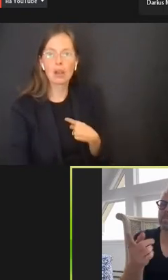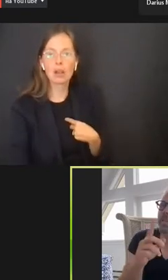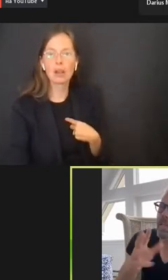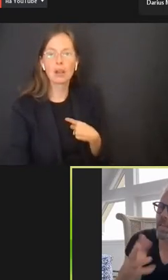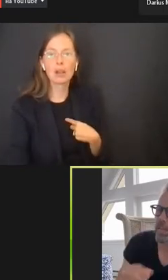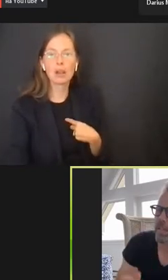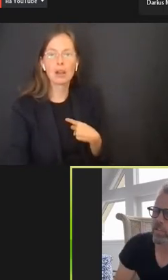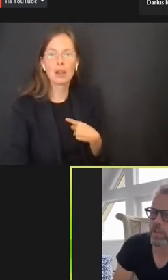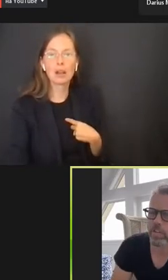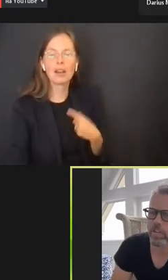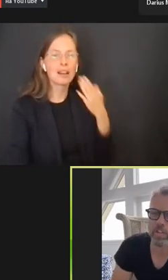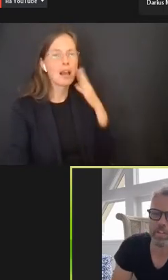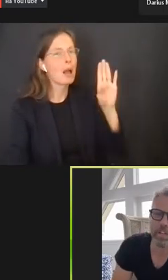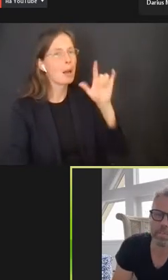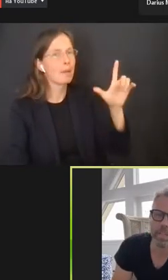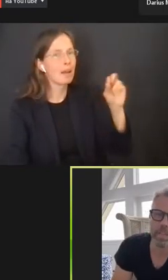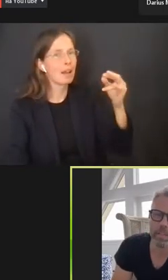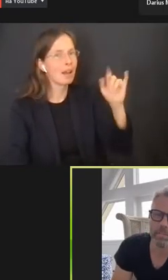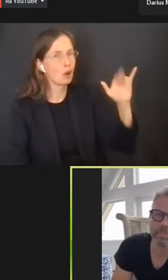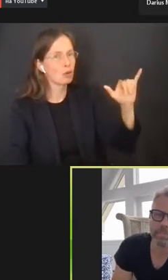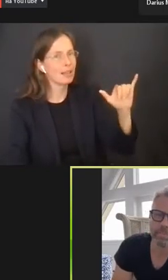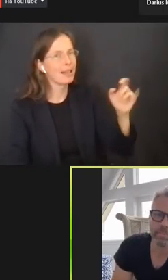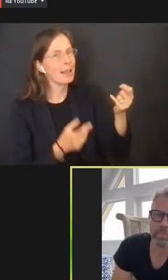I mean, the Bill and Hillary thing's tricky because she did get beaten.